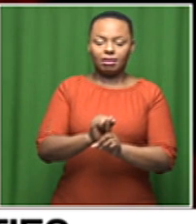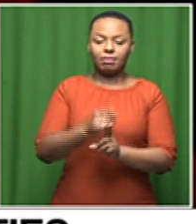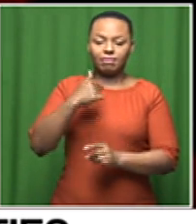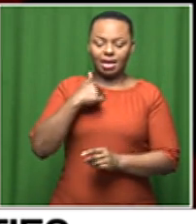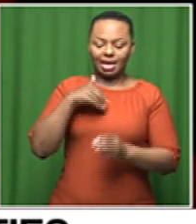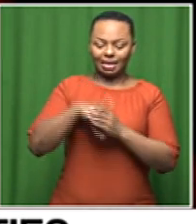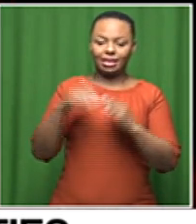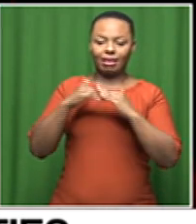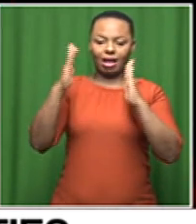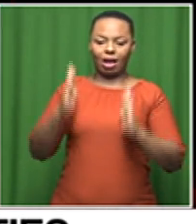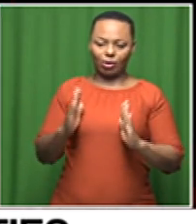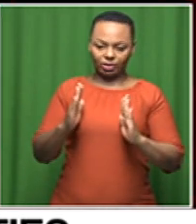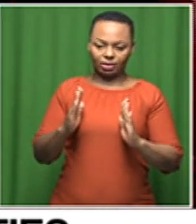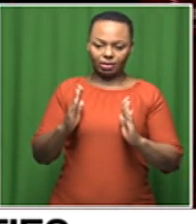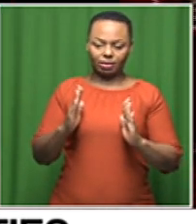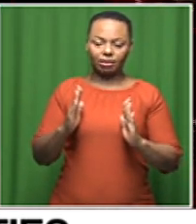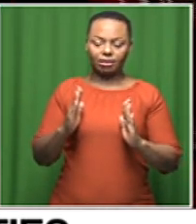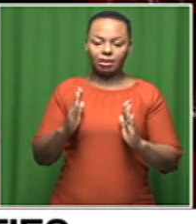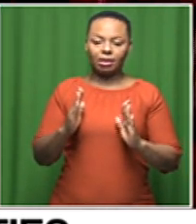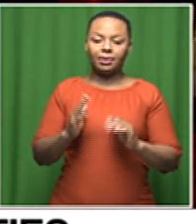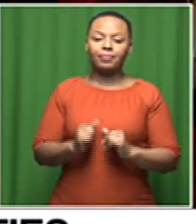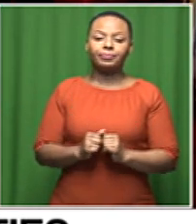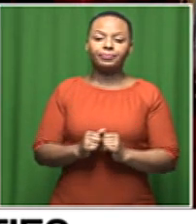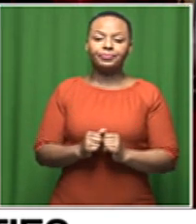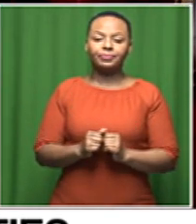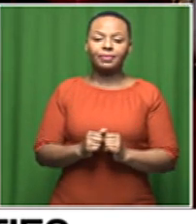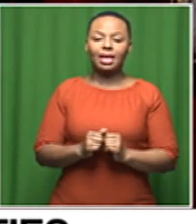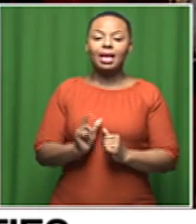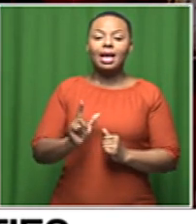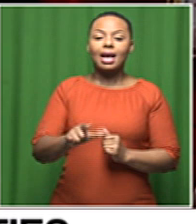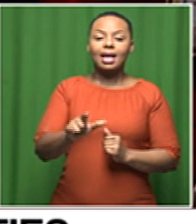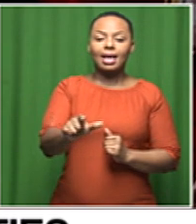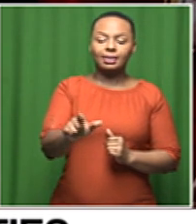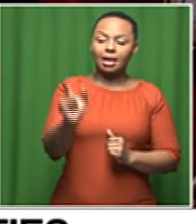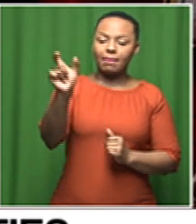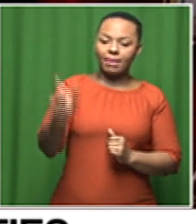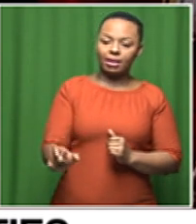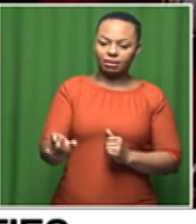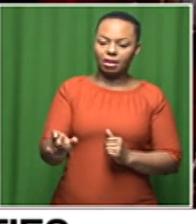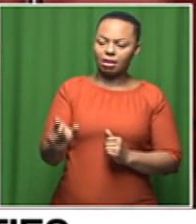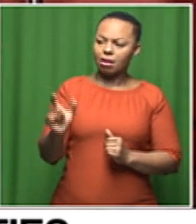in the house. And later somebody calls me.